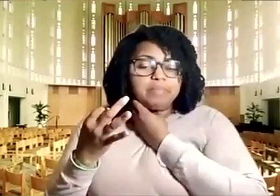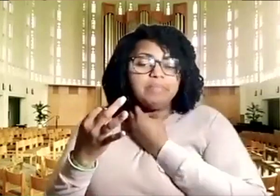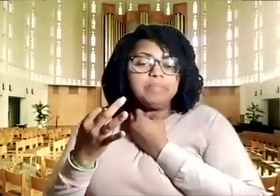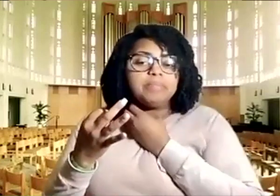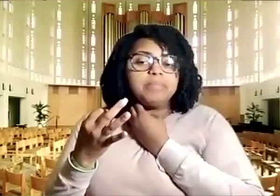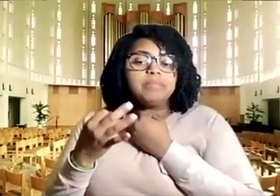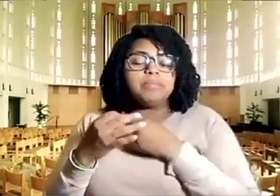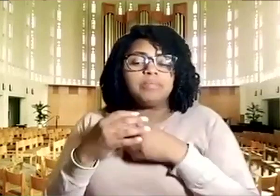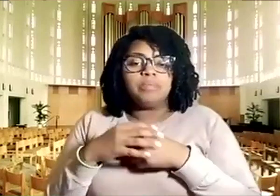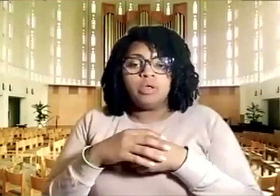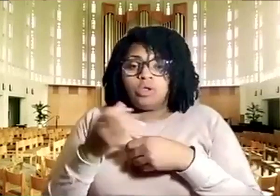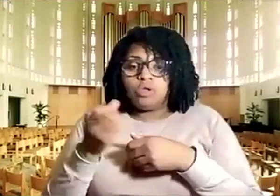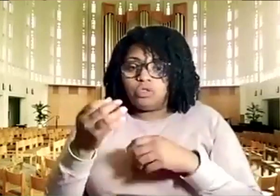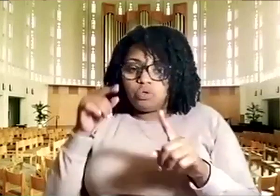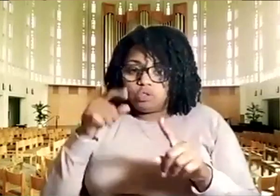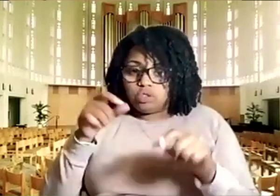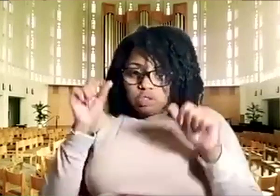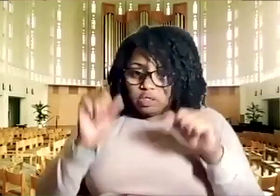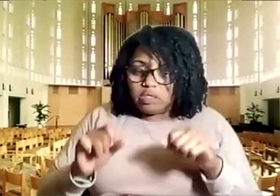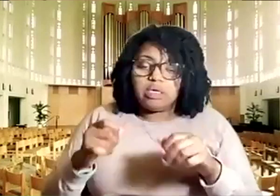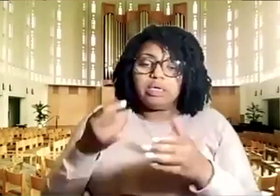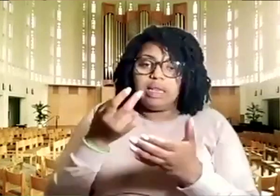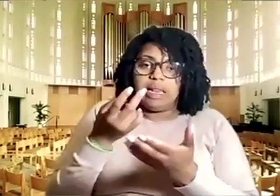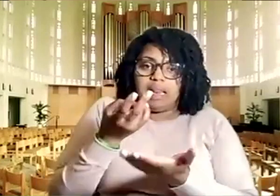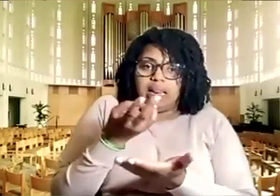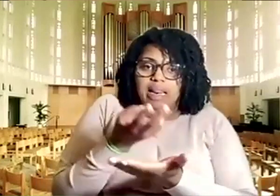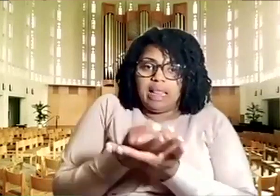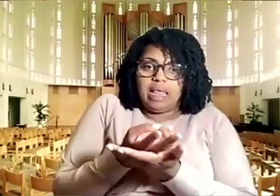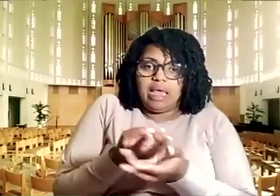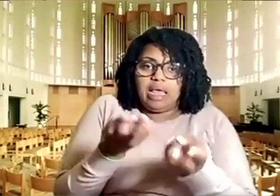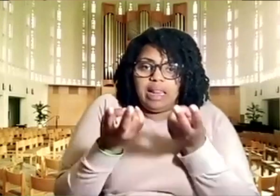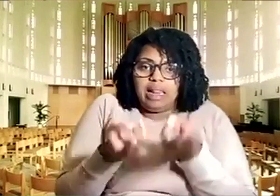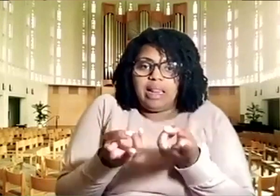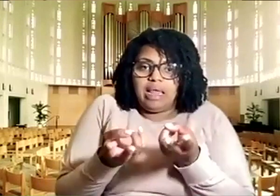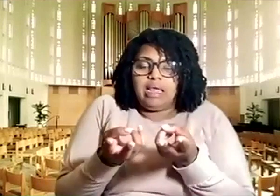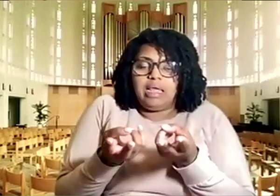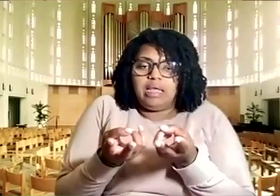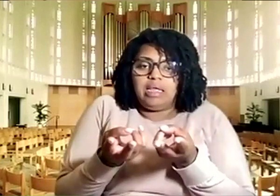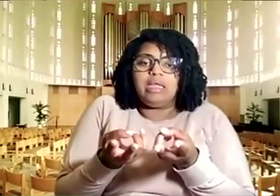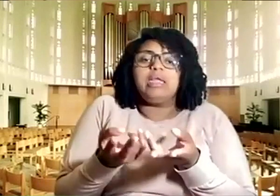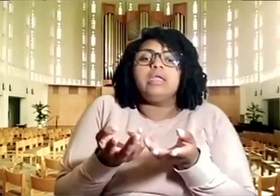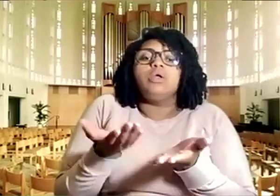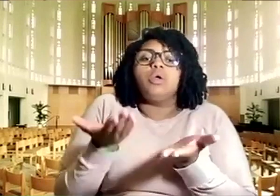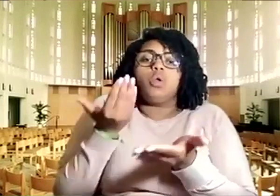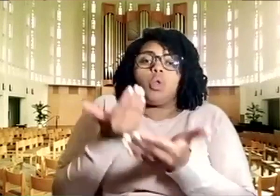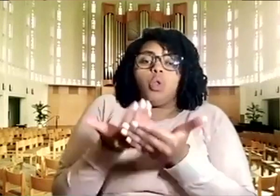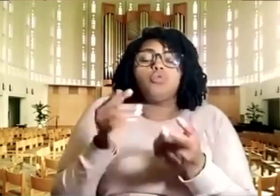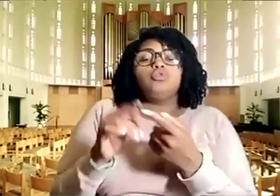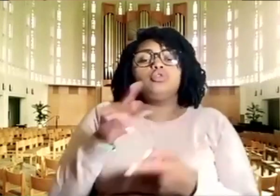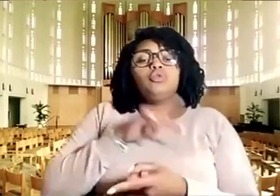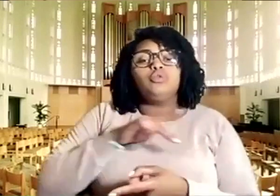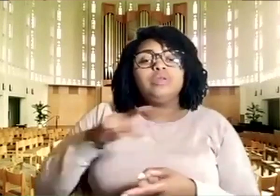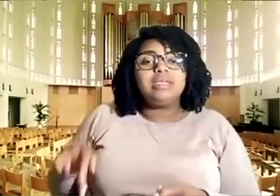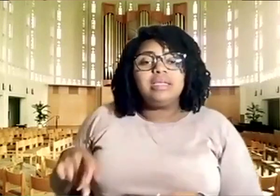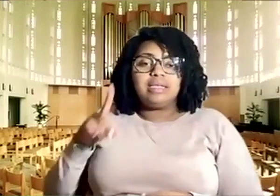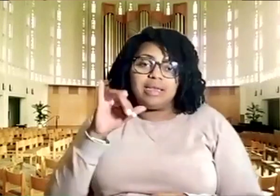so that she could lay next to King David and keep him warm.